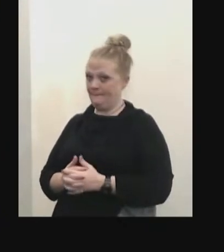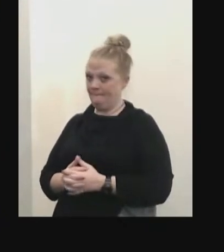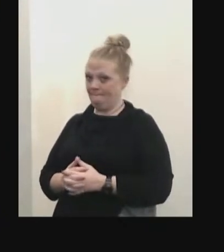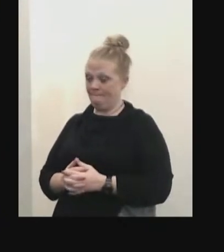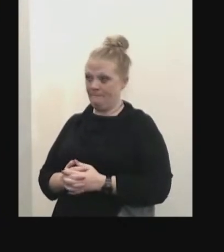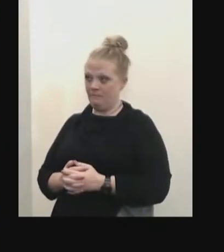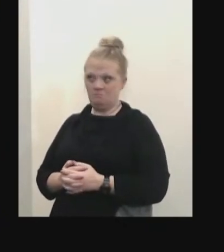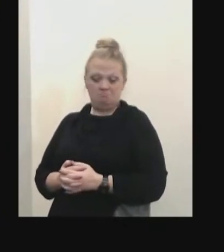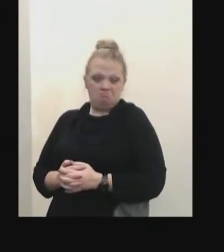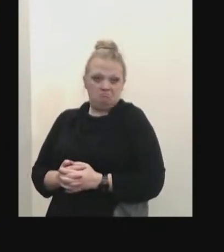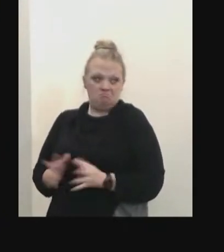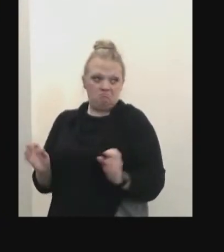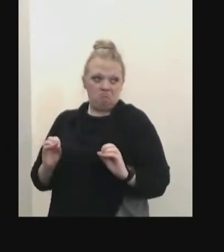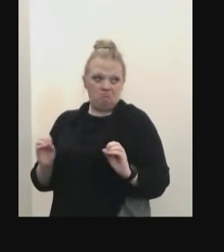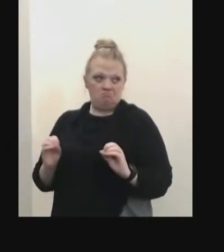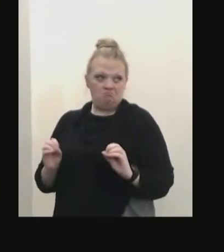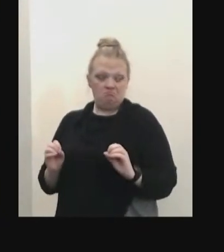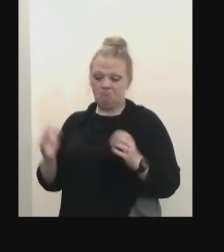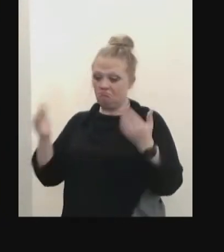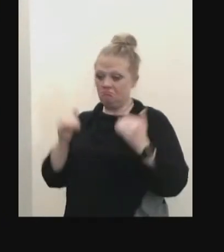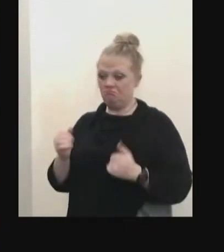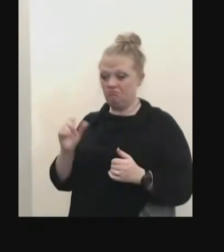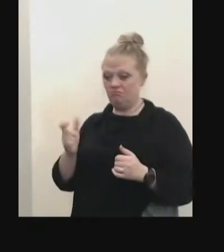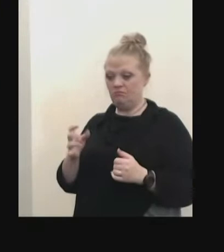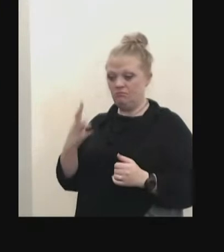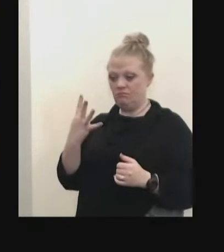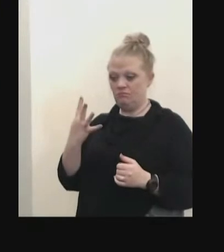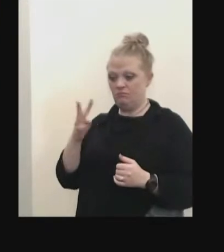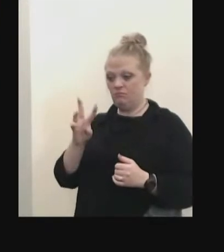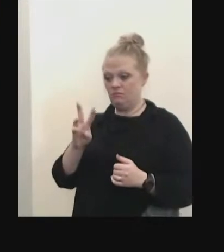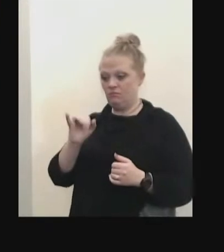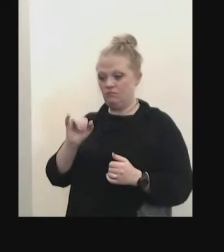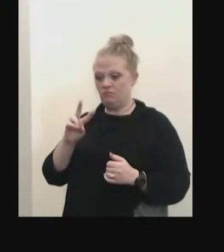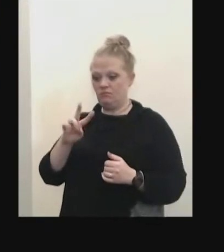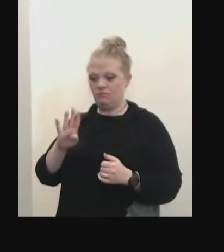And no one on for Channel 7. We'll move on to Channel 4, WIVB-TV.